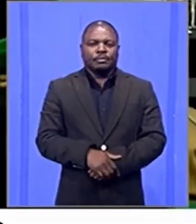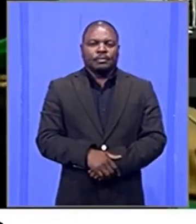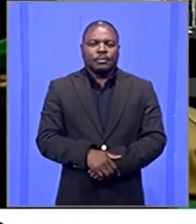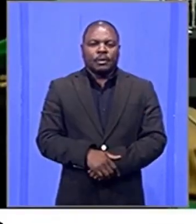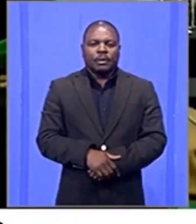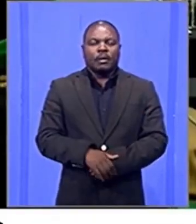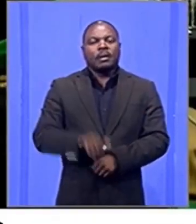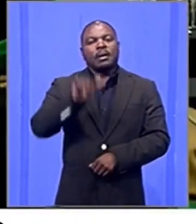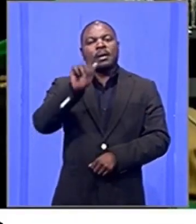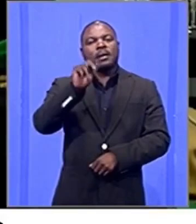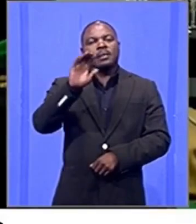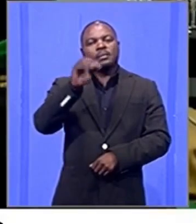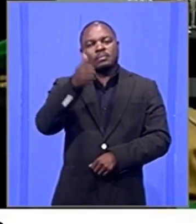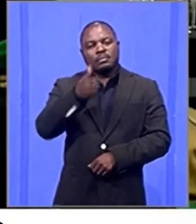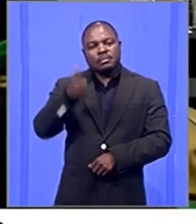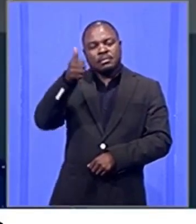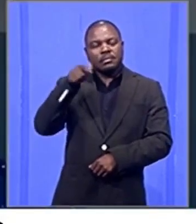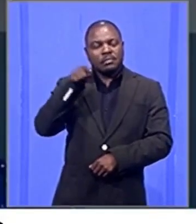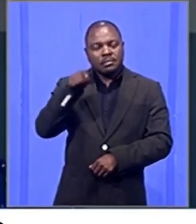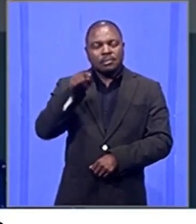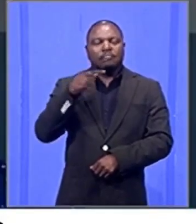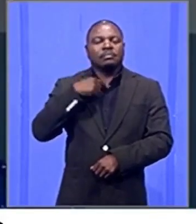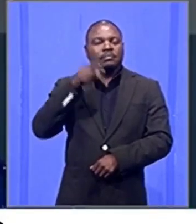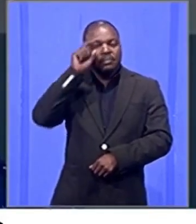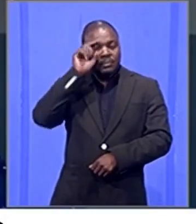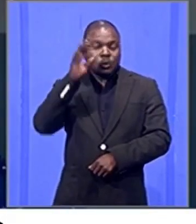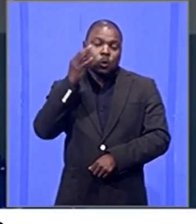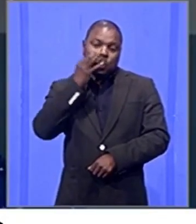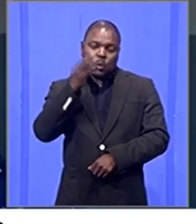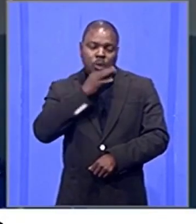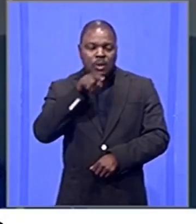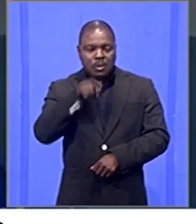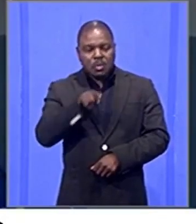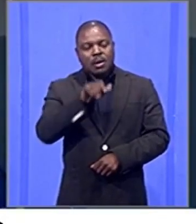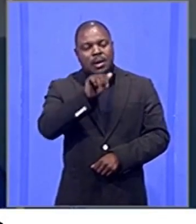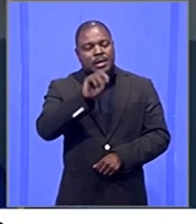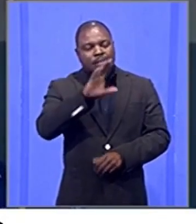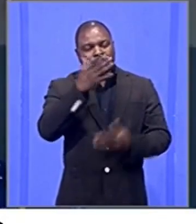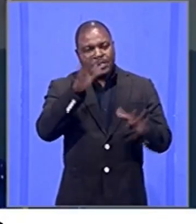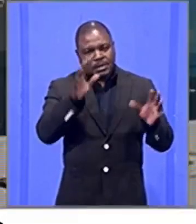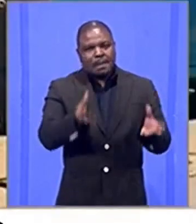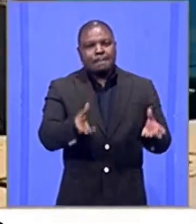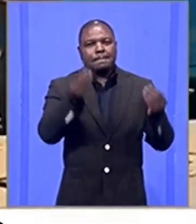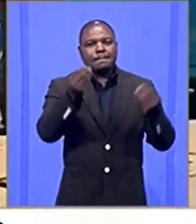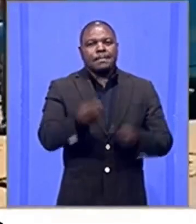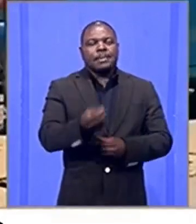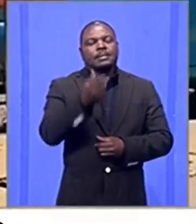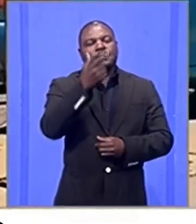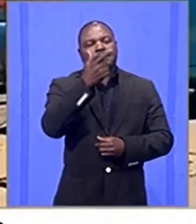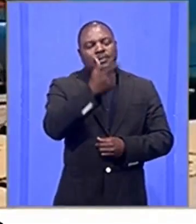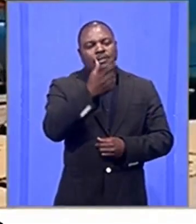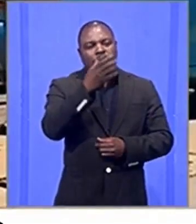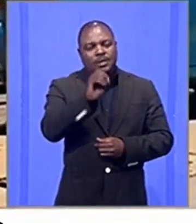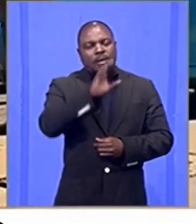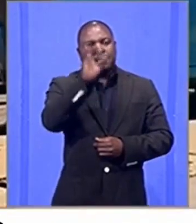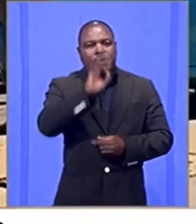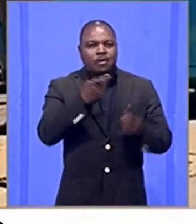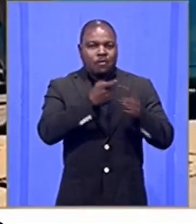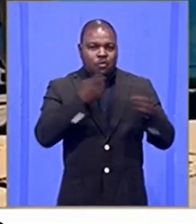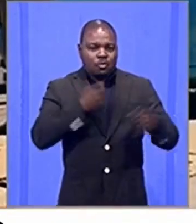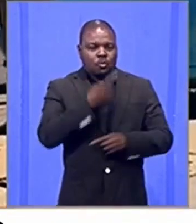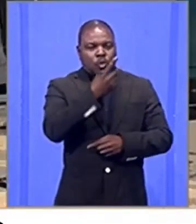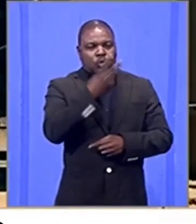Mongodi e moholo wa ANC o re mokga o busang o fihlelletse diperesente tse 70 tsa ditshepiso tse 120 tseo o di etseditseng